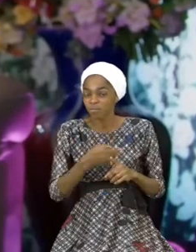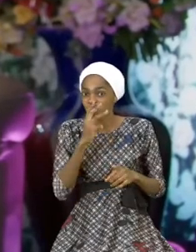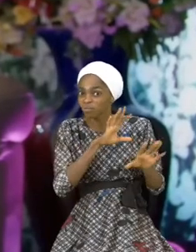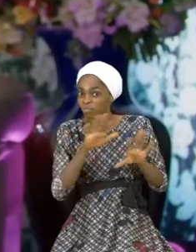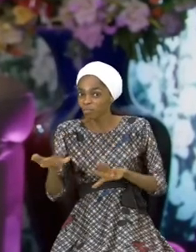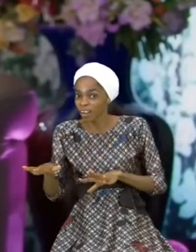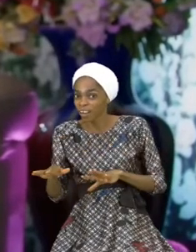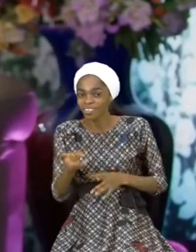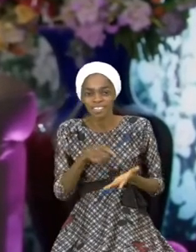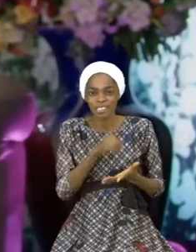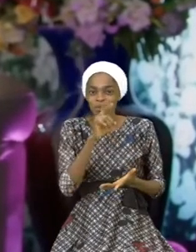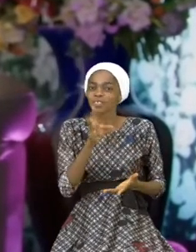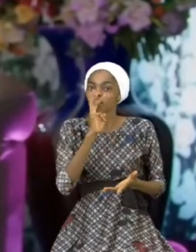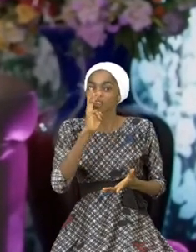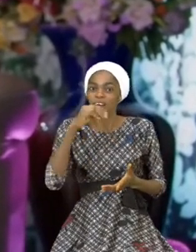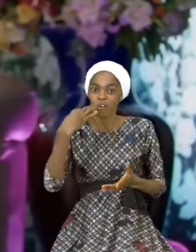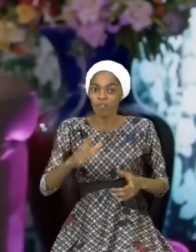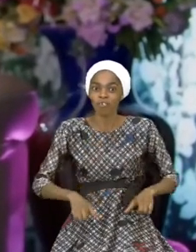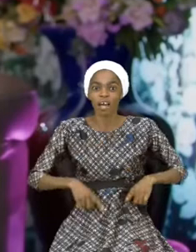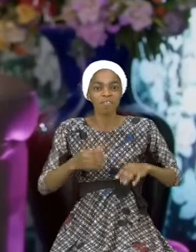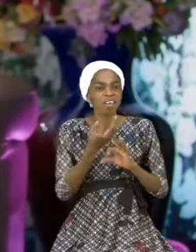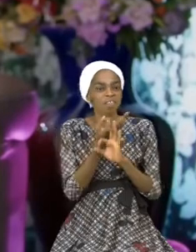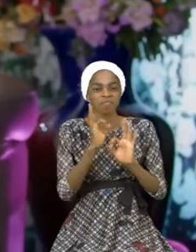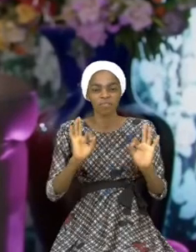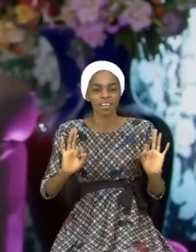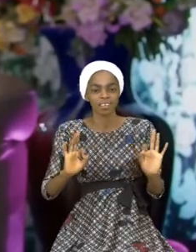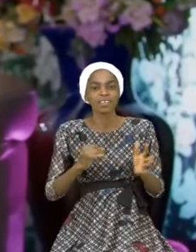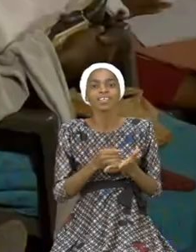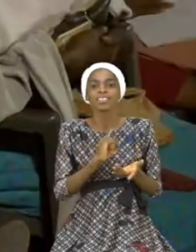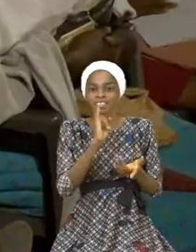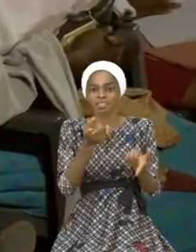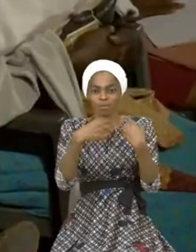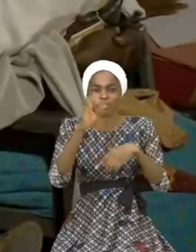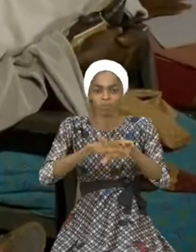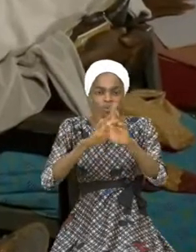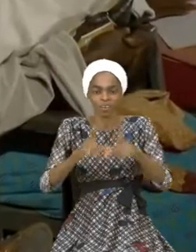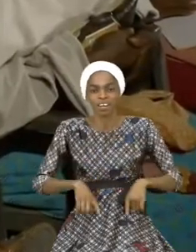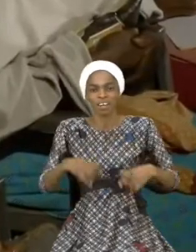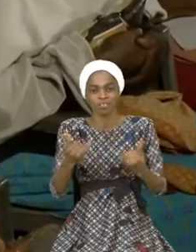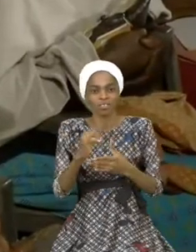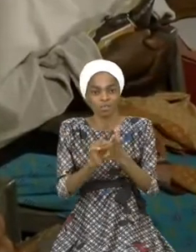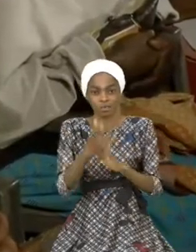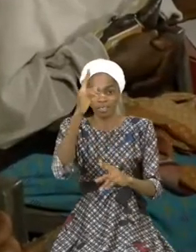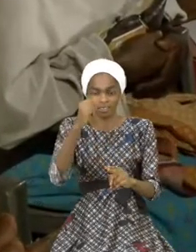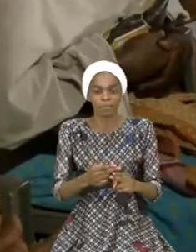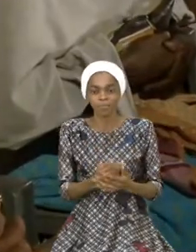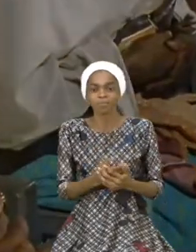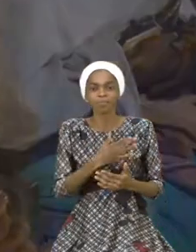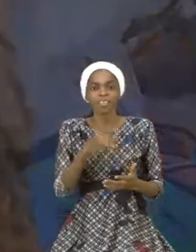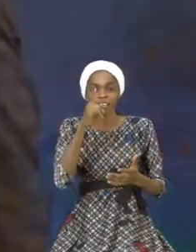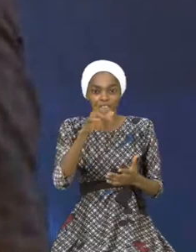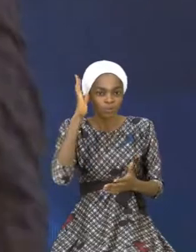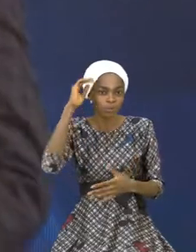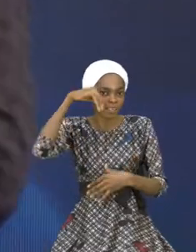water of life freely is coming upon your life tonight and you will enter the